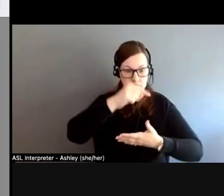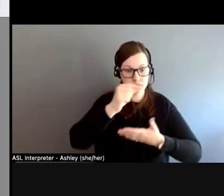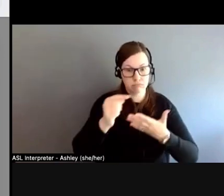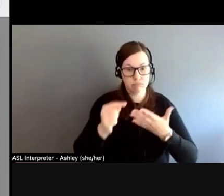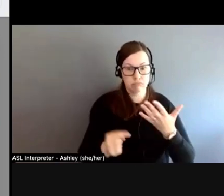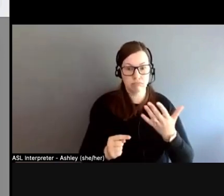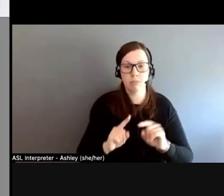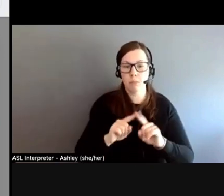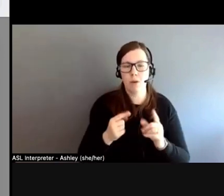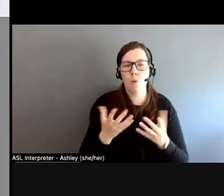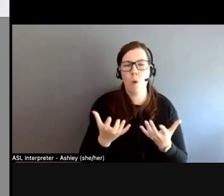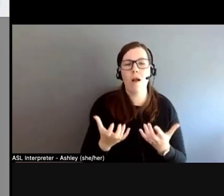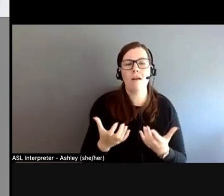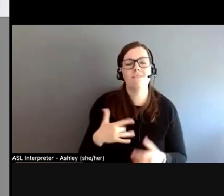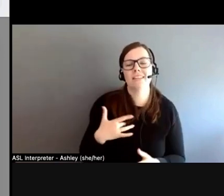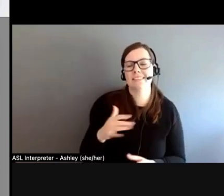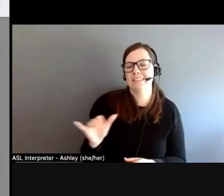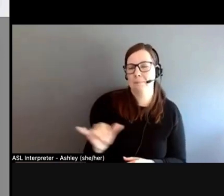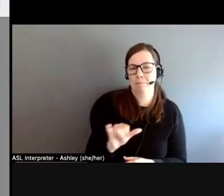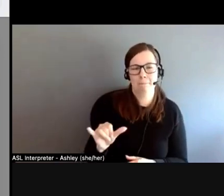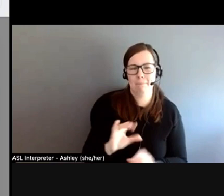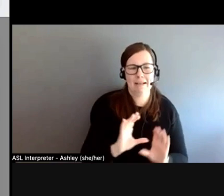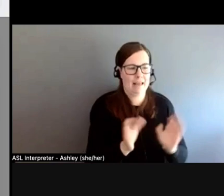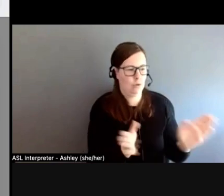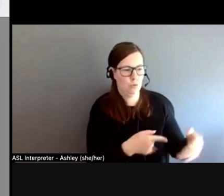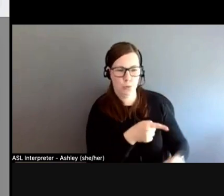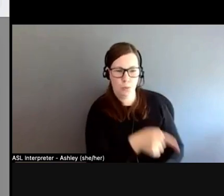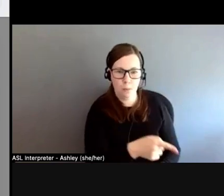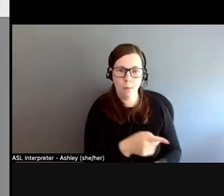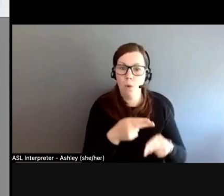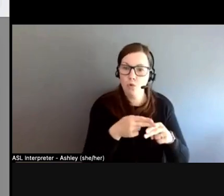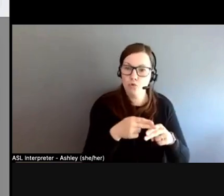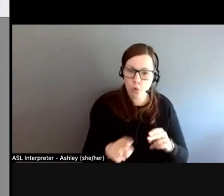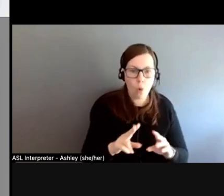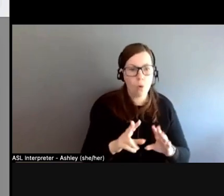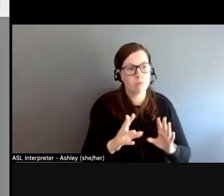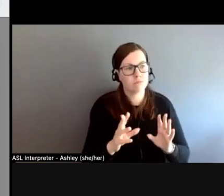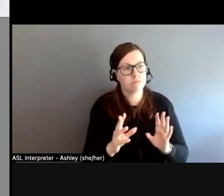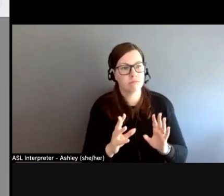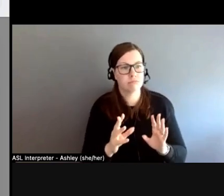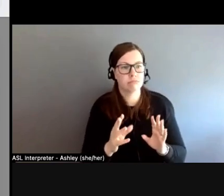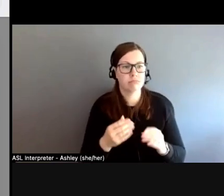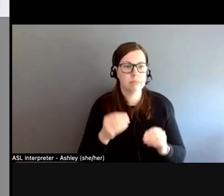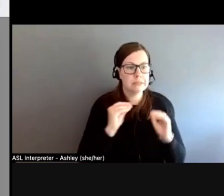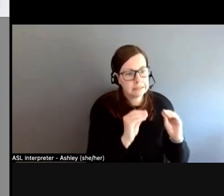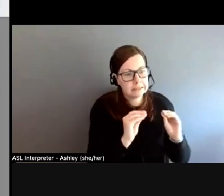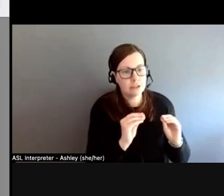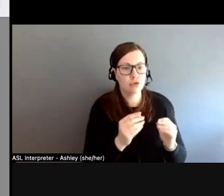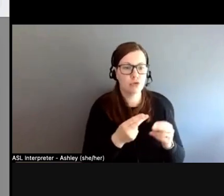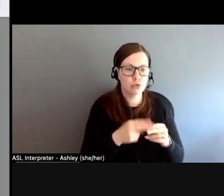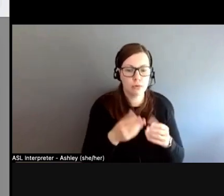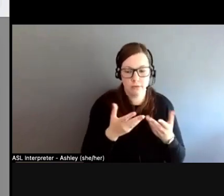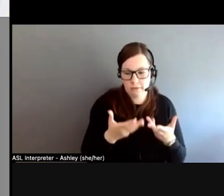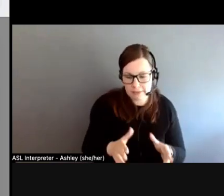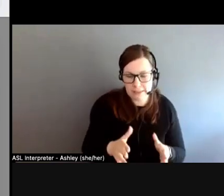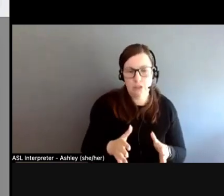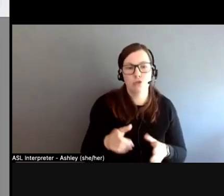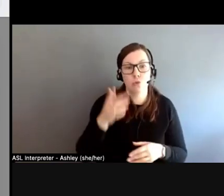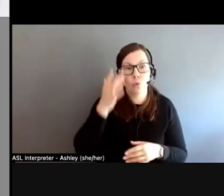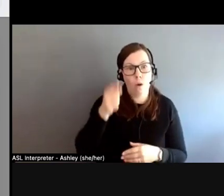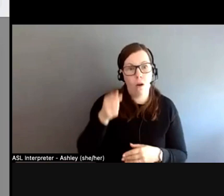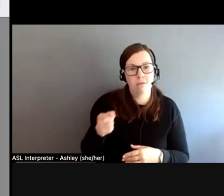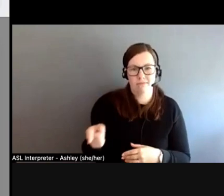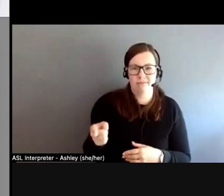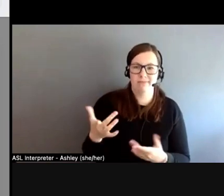classroom, have short sessions with them so that they feel a sense of